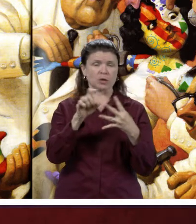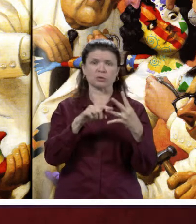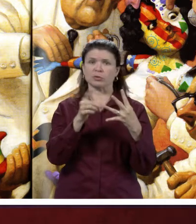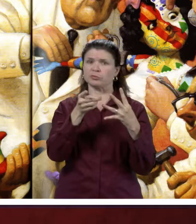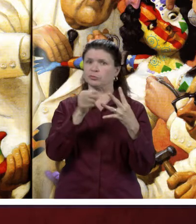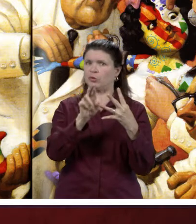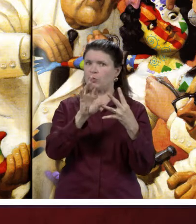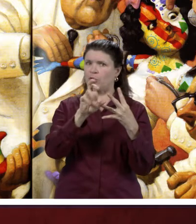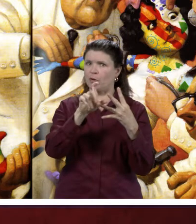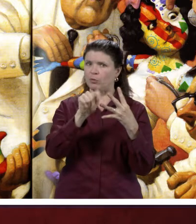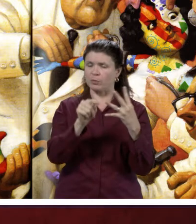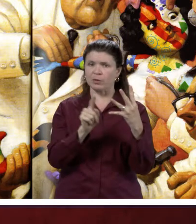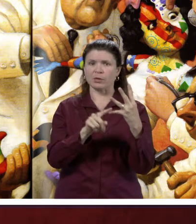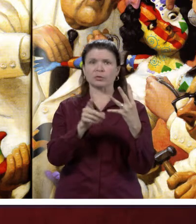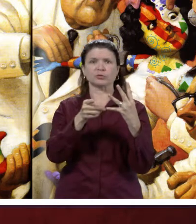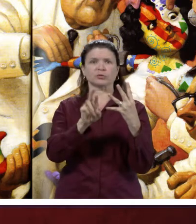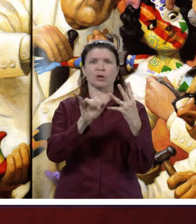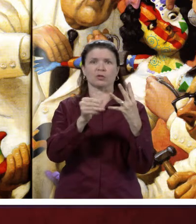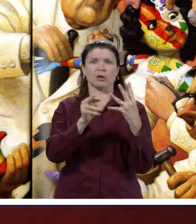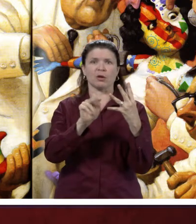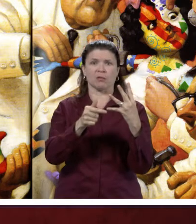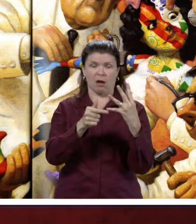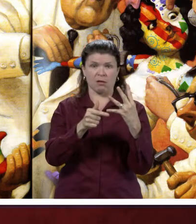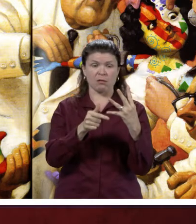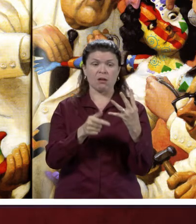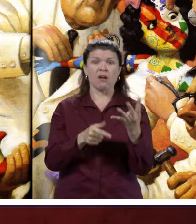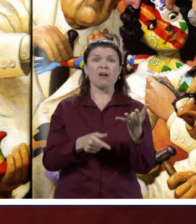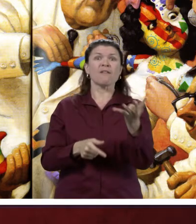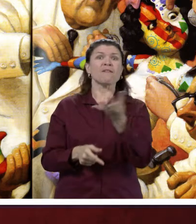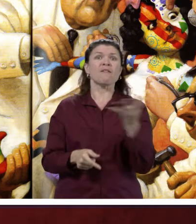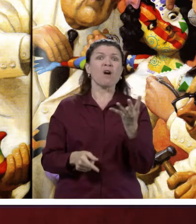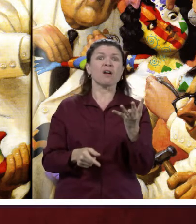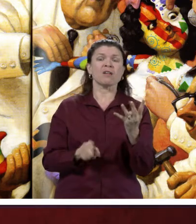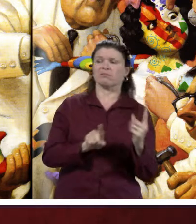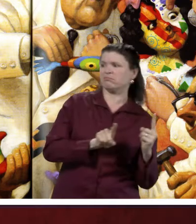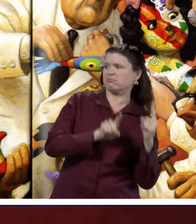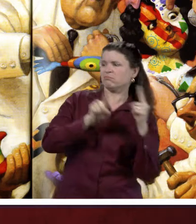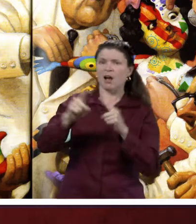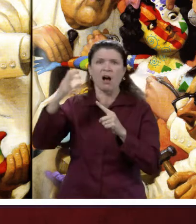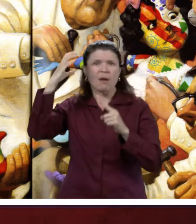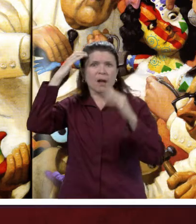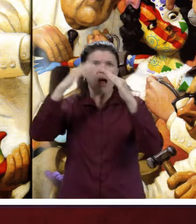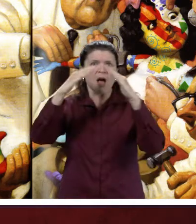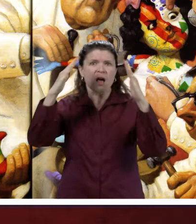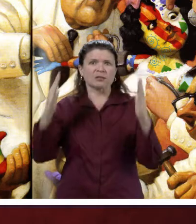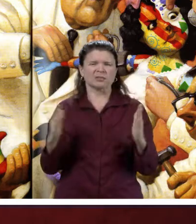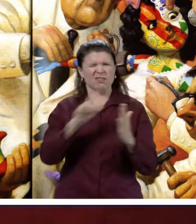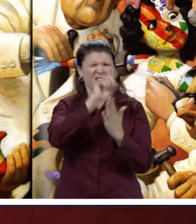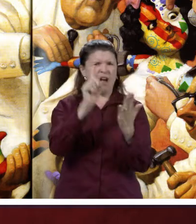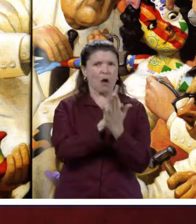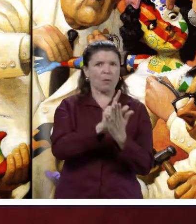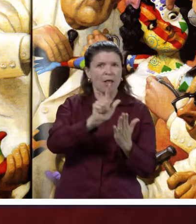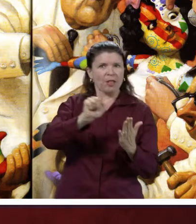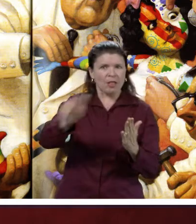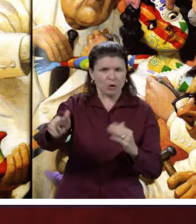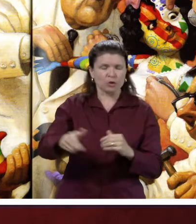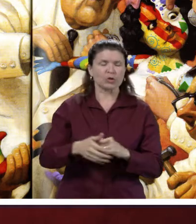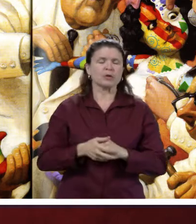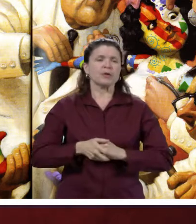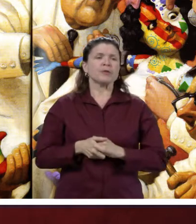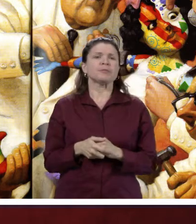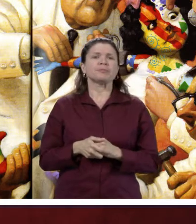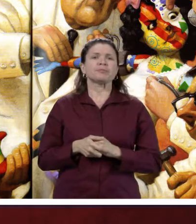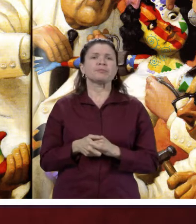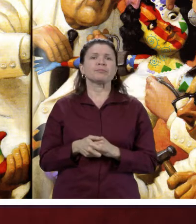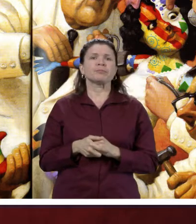better bring the specialists. We'll be right over." About an hour later, Dr. Bumble